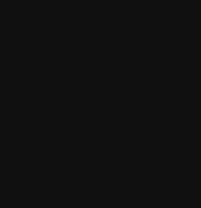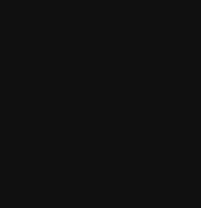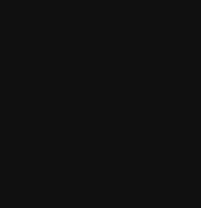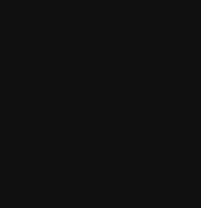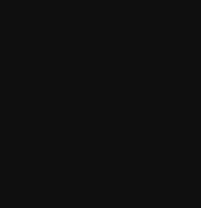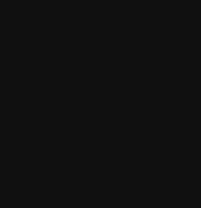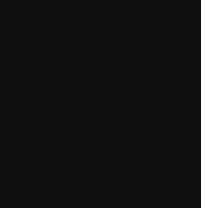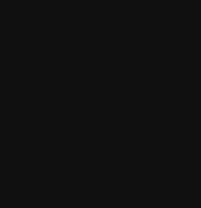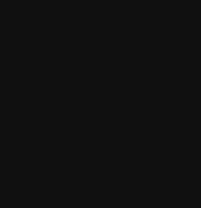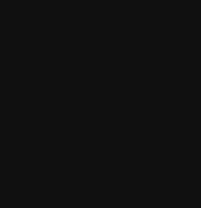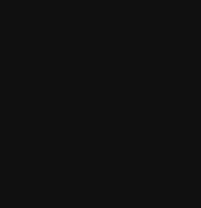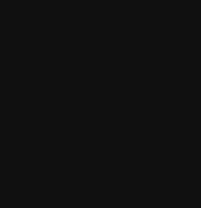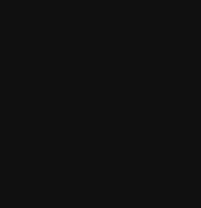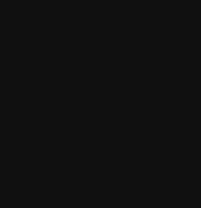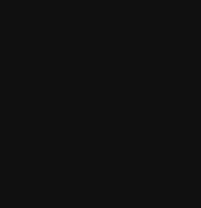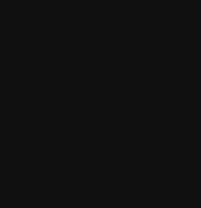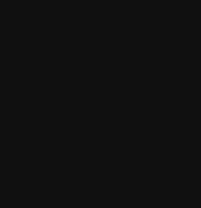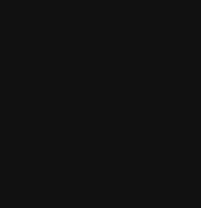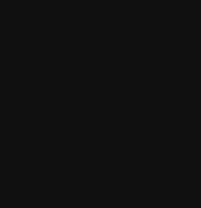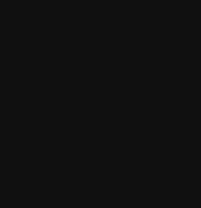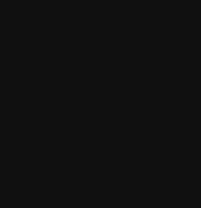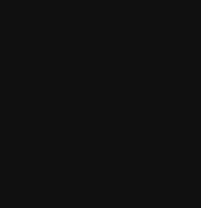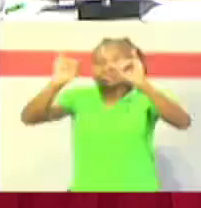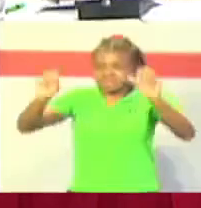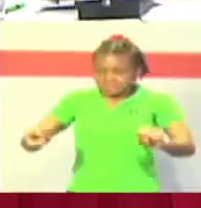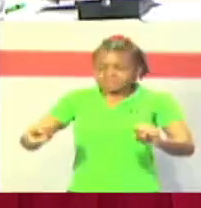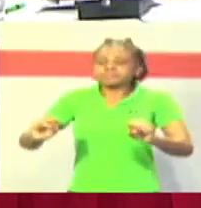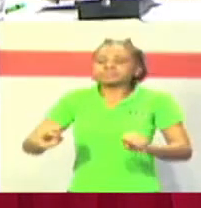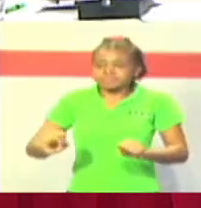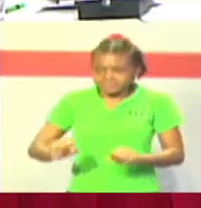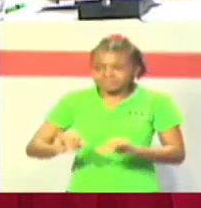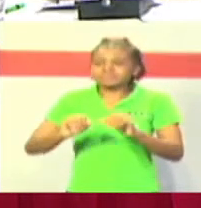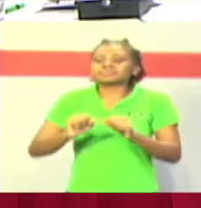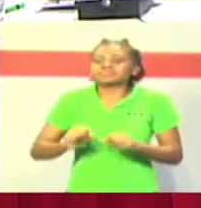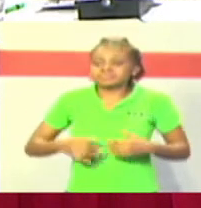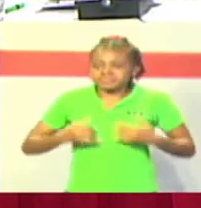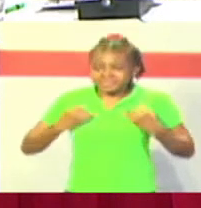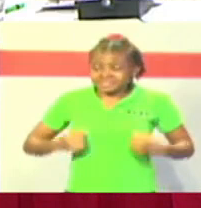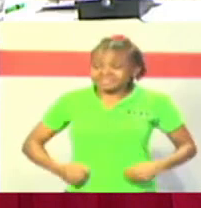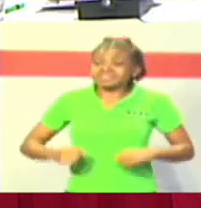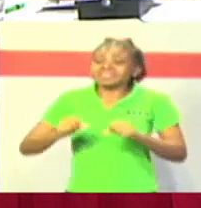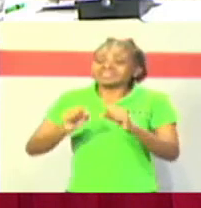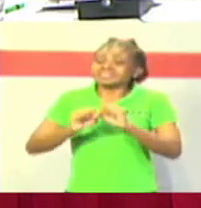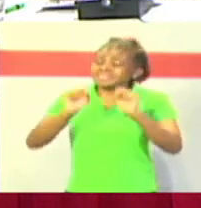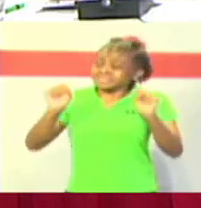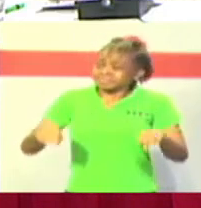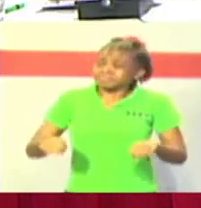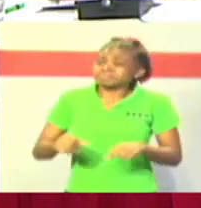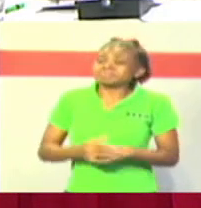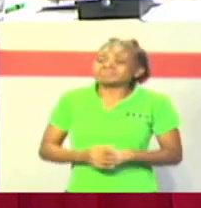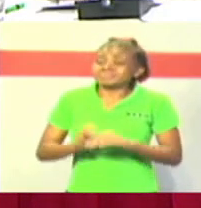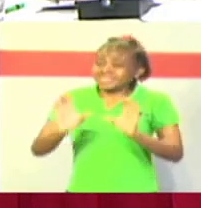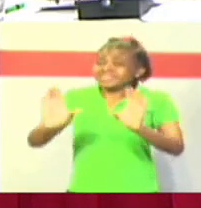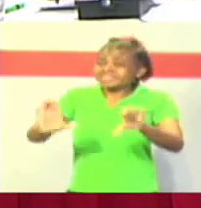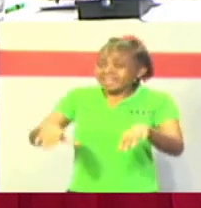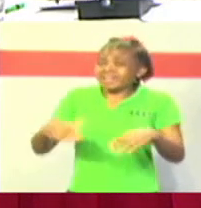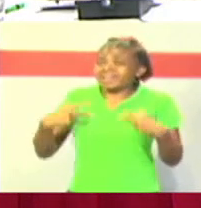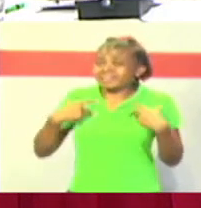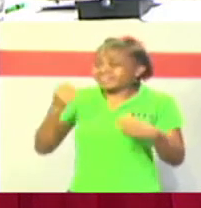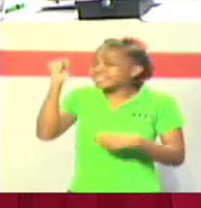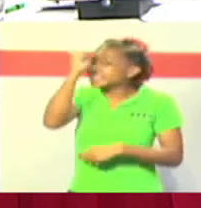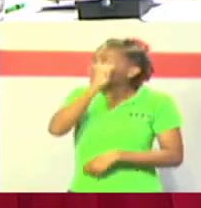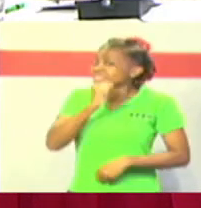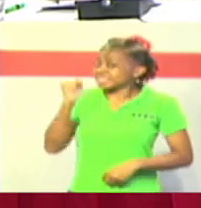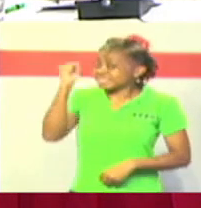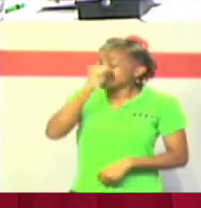to come out and don't delay, get vaccinated today. Back to you, Al. Thank you very much, CMO. I now invite Mr. Siram Singh